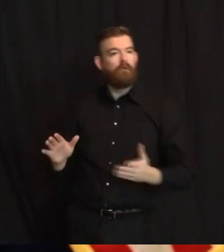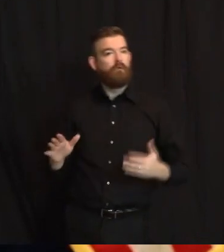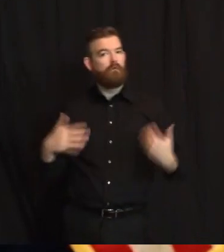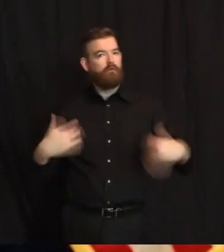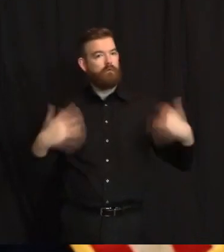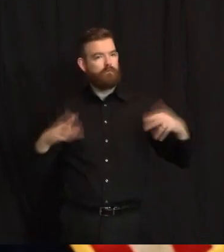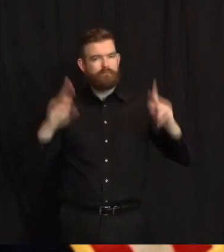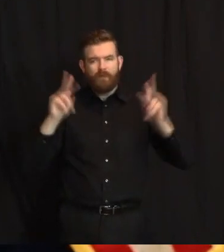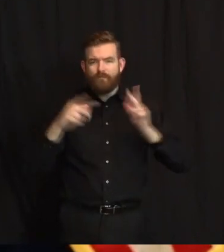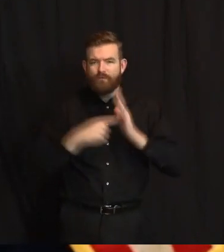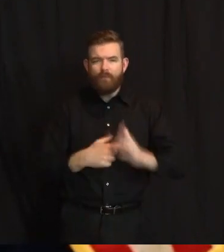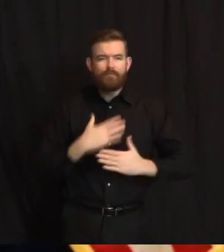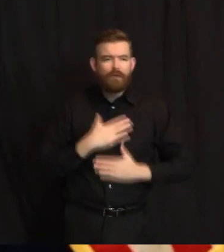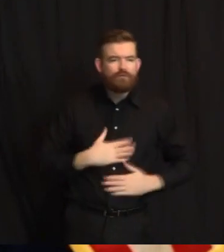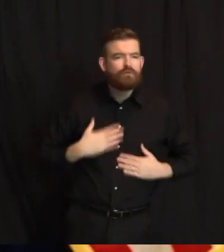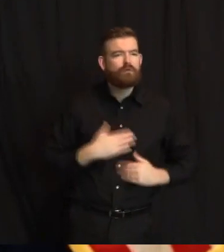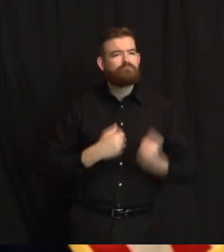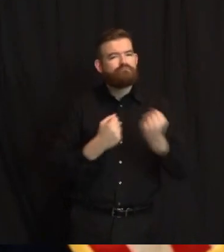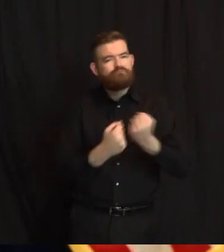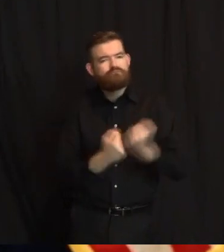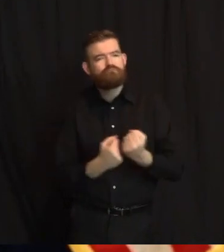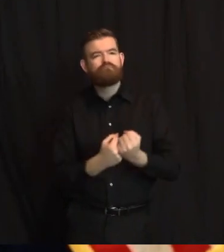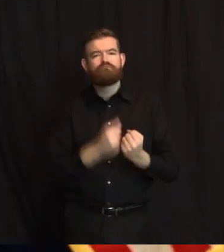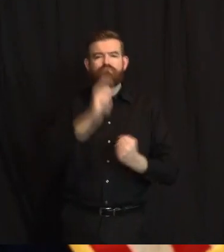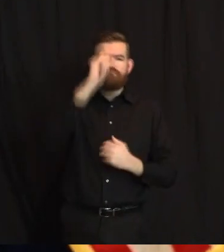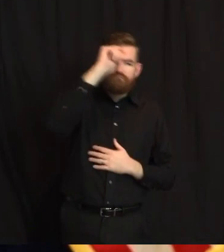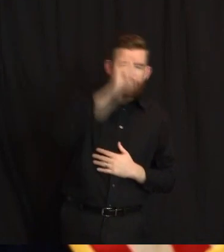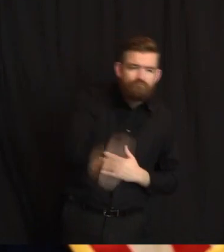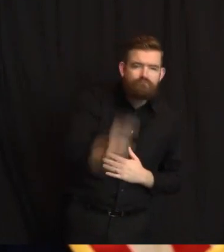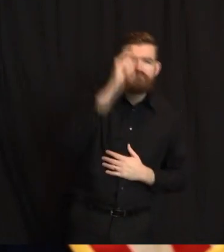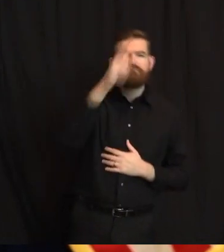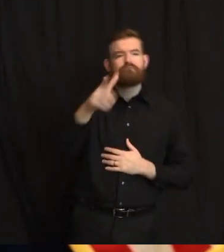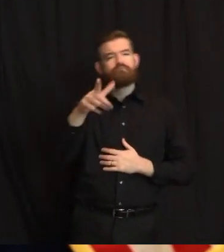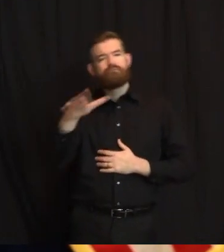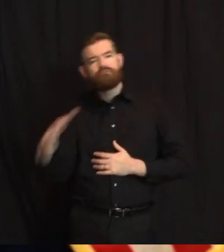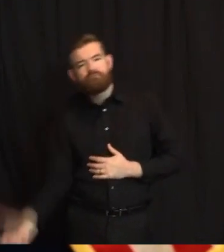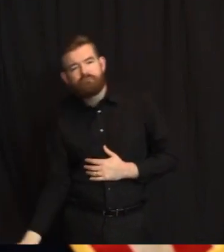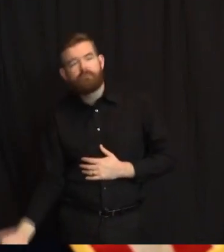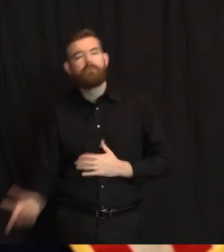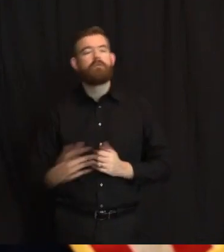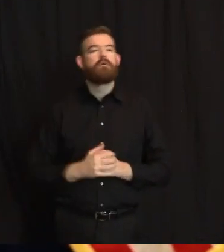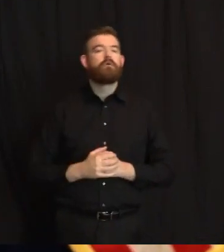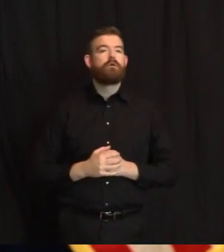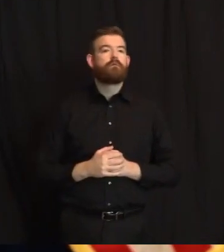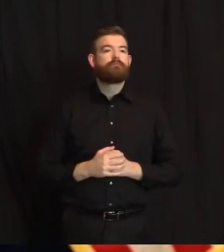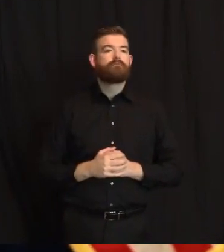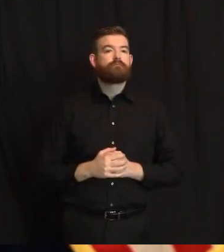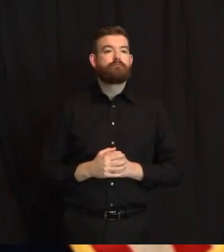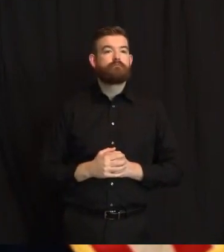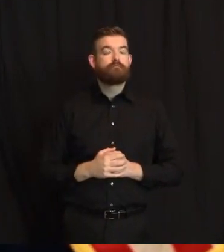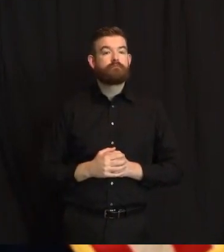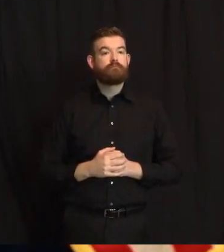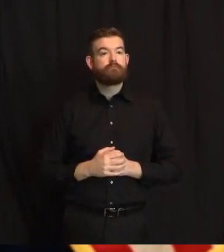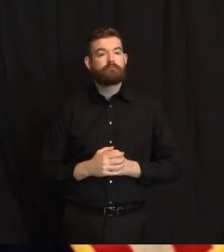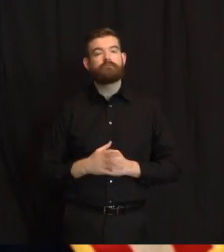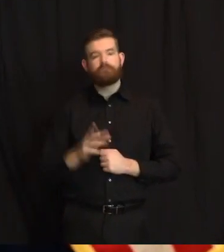or acknowledgement in the case of someone who's passed. I don't think there's a one fast, quick answer on that, but I think we got to be very